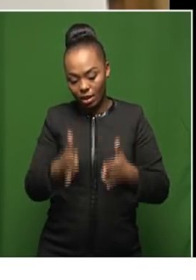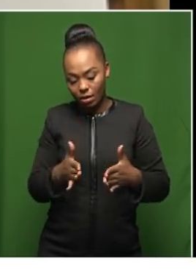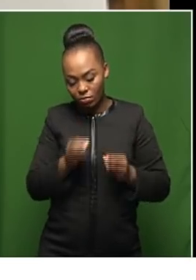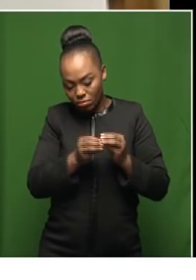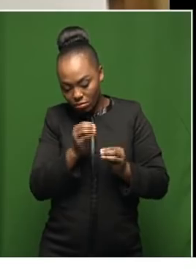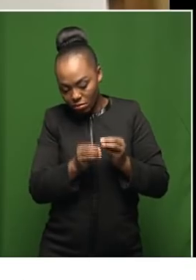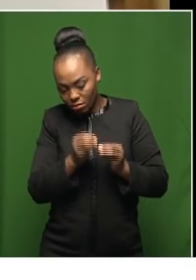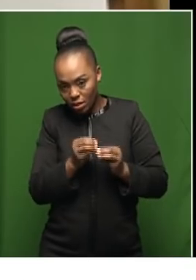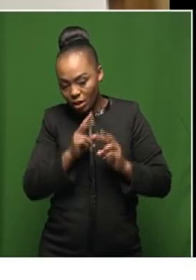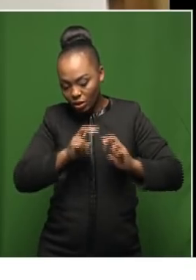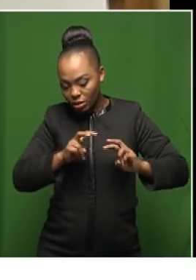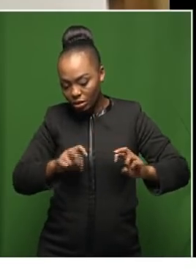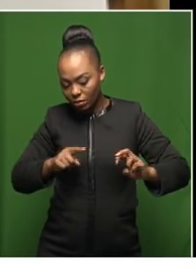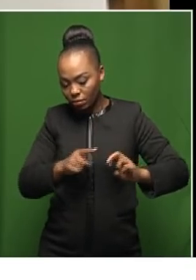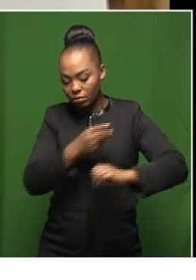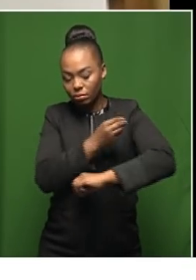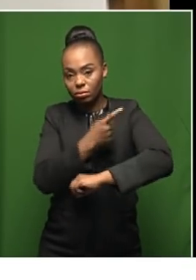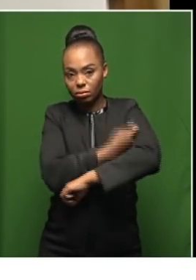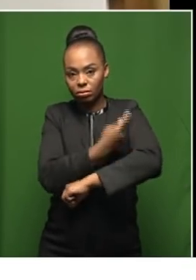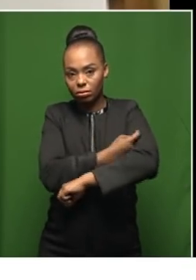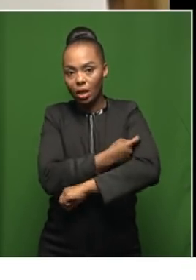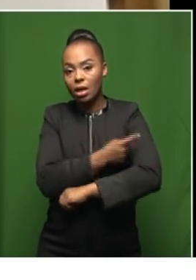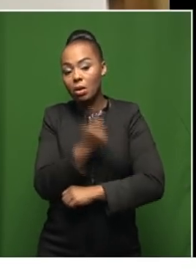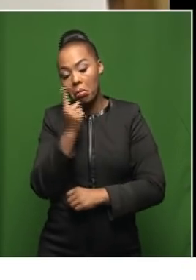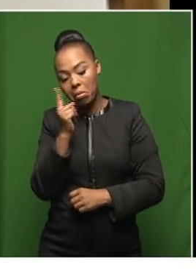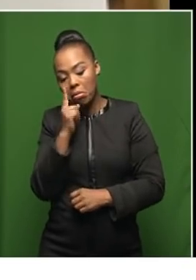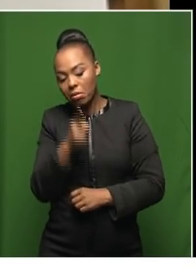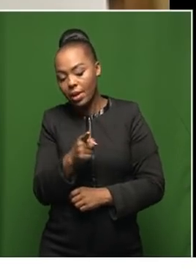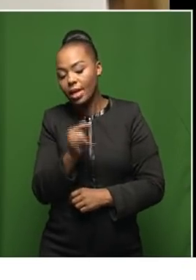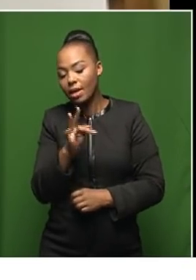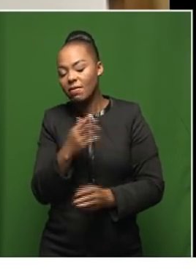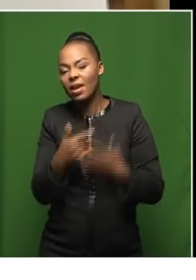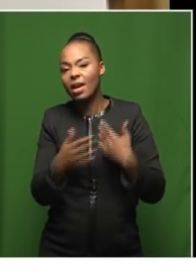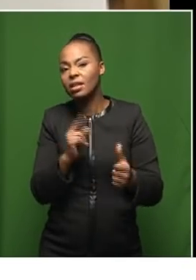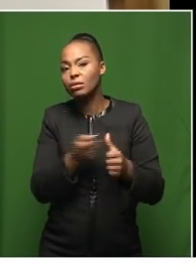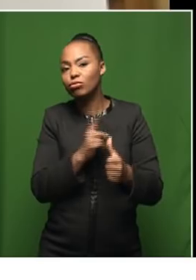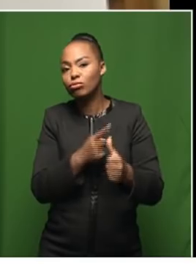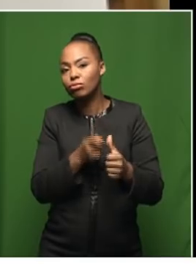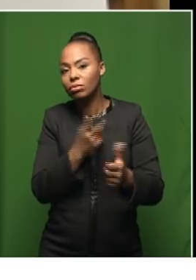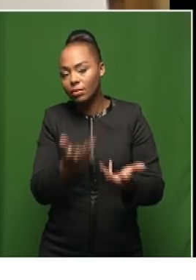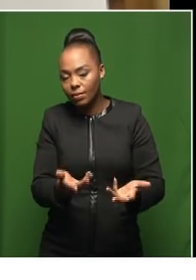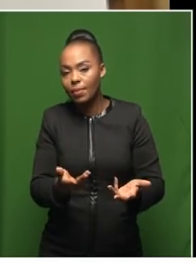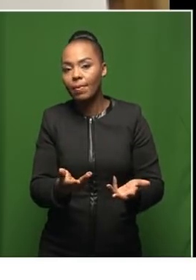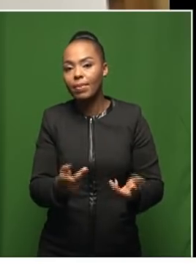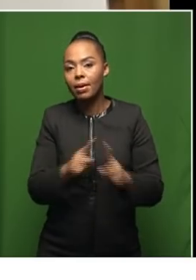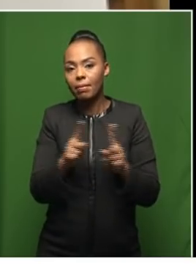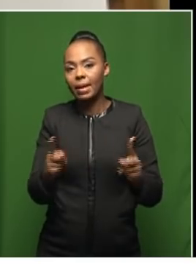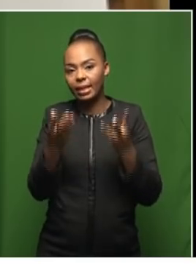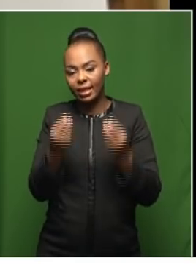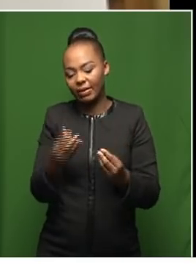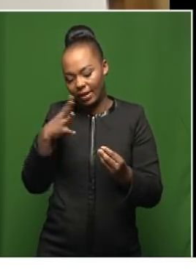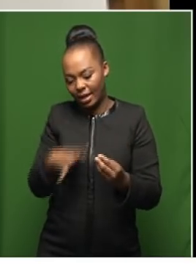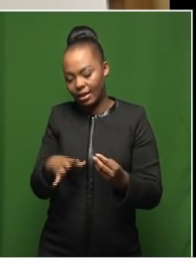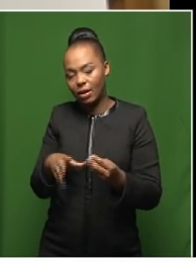look out for the any symptoms. But there is also a monitoring mechanism that gets put in place